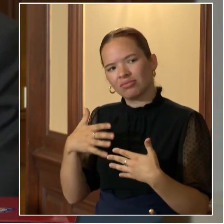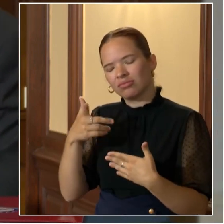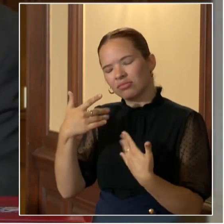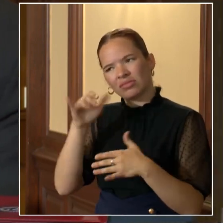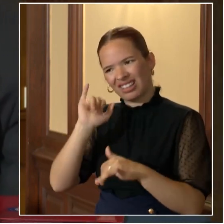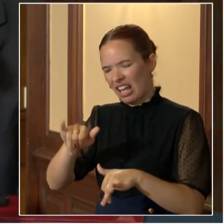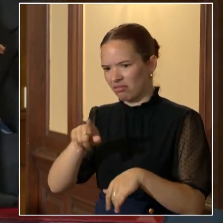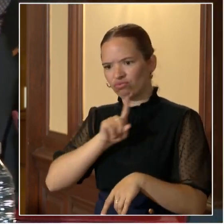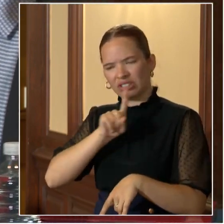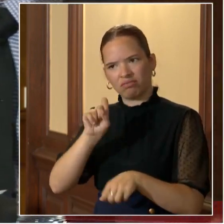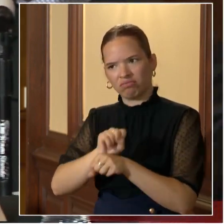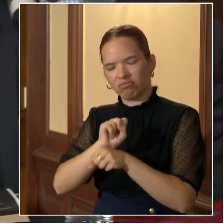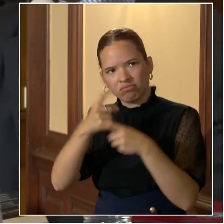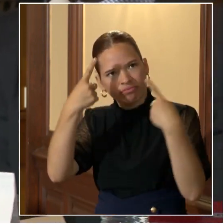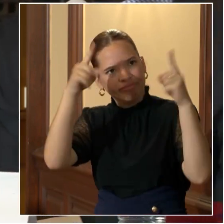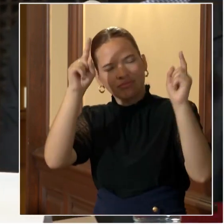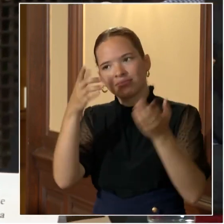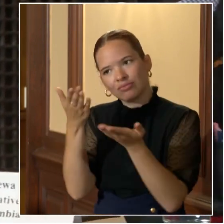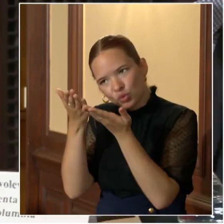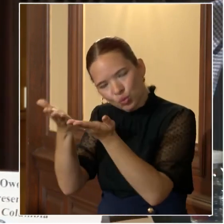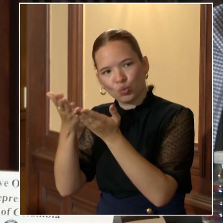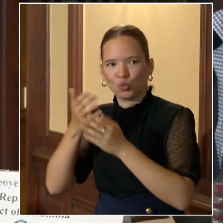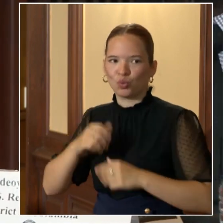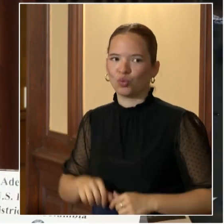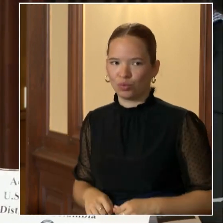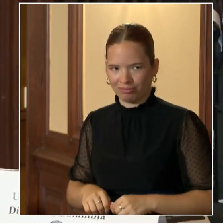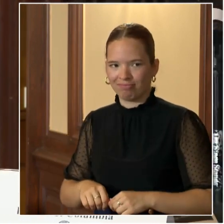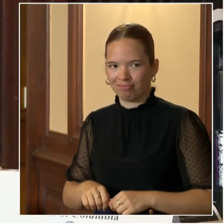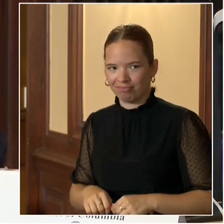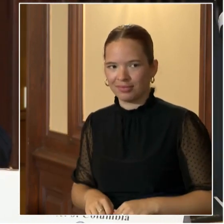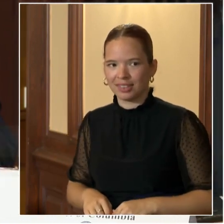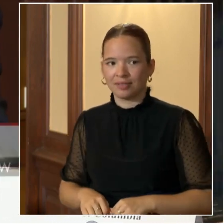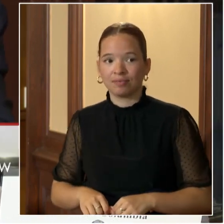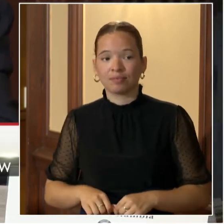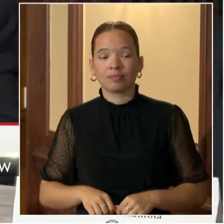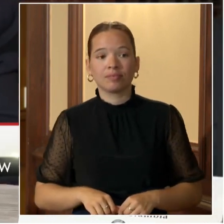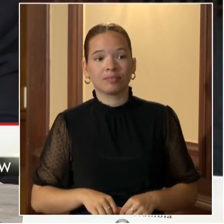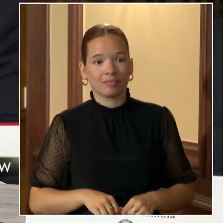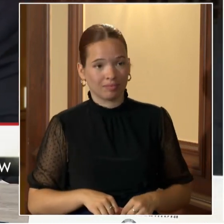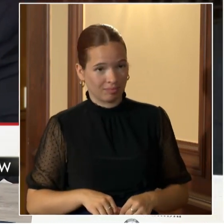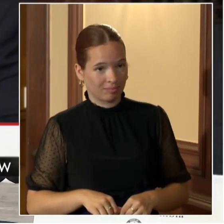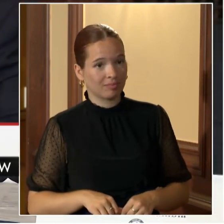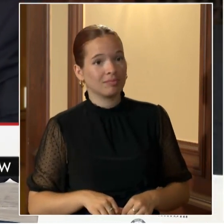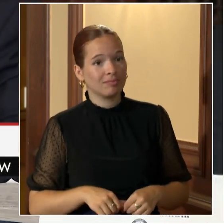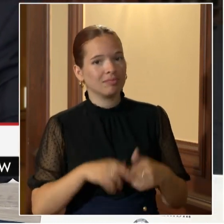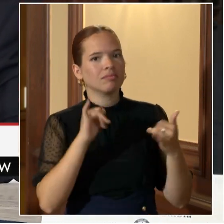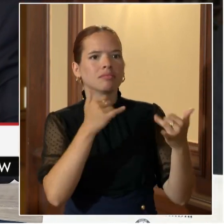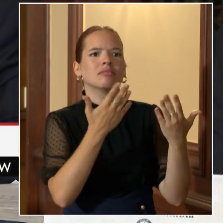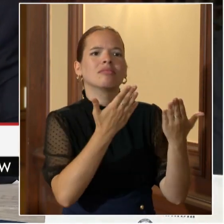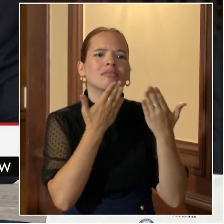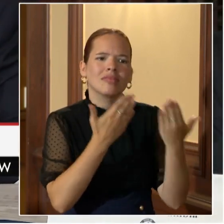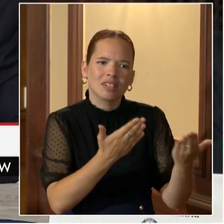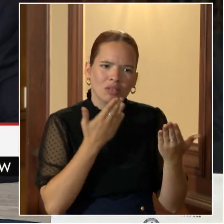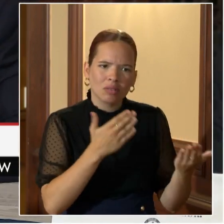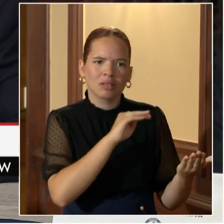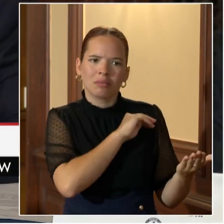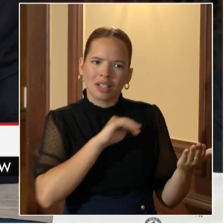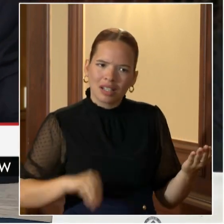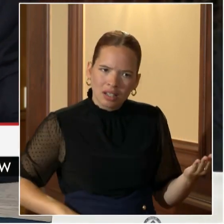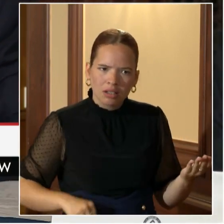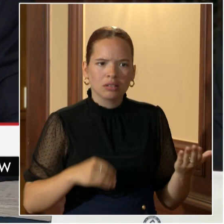I'd like to comment too I'd like to thank the senior advisor and the mayor for the work they've done